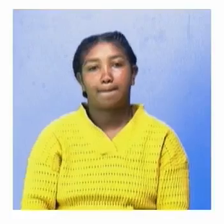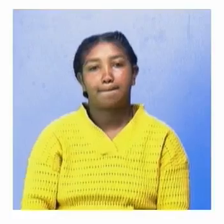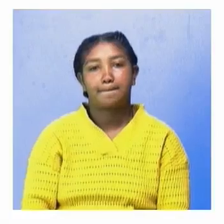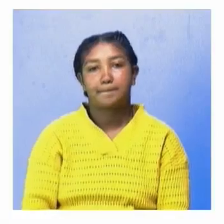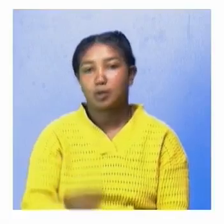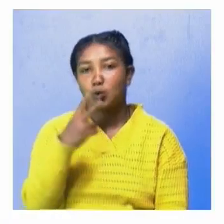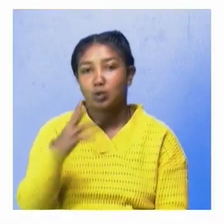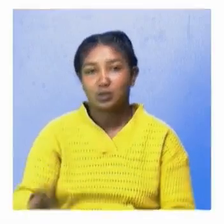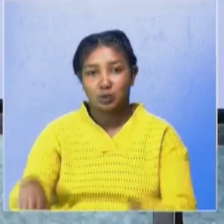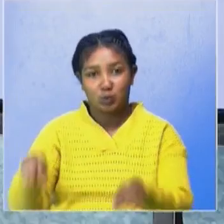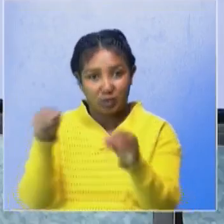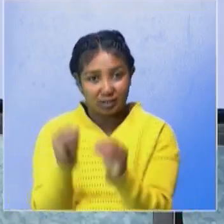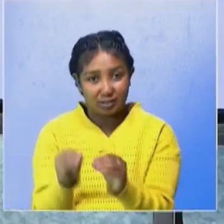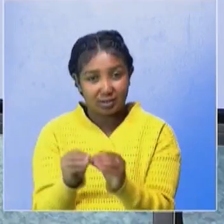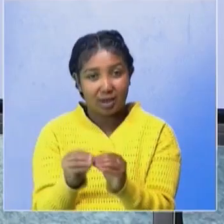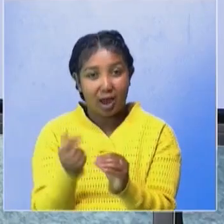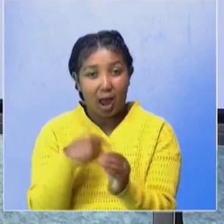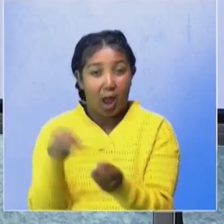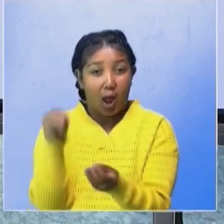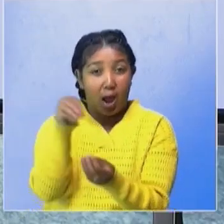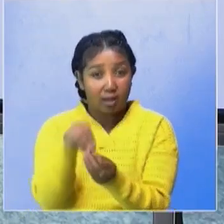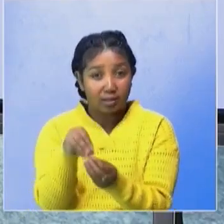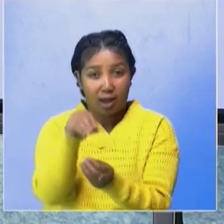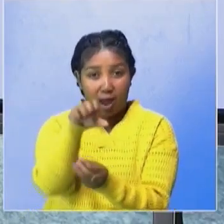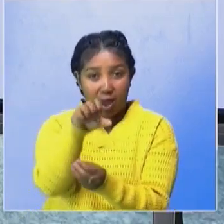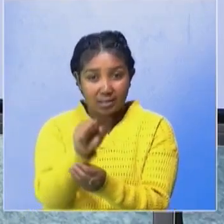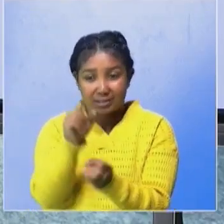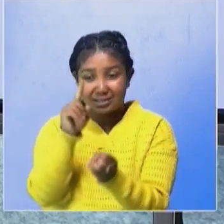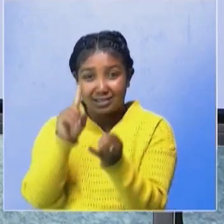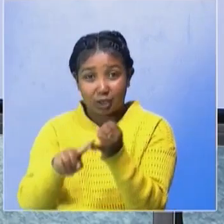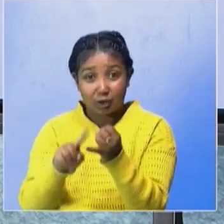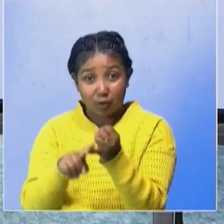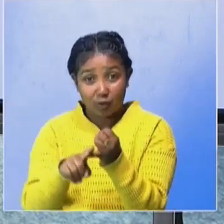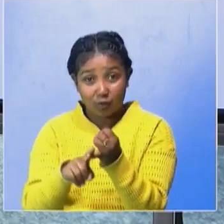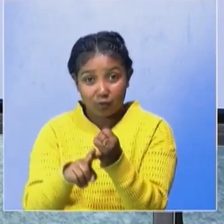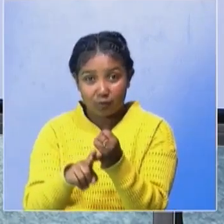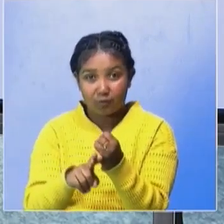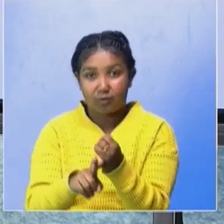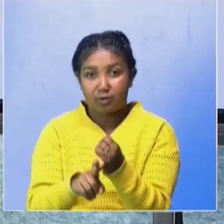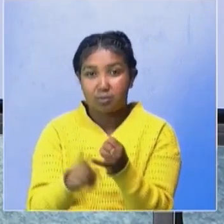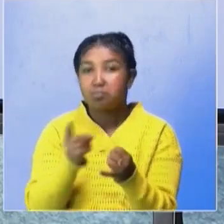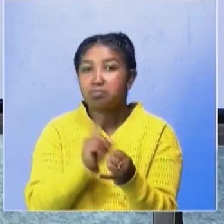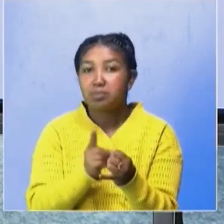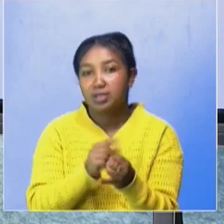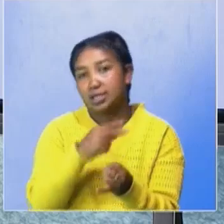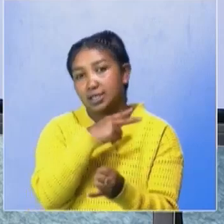Look, students, I just add S at the end of what?